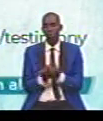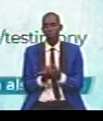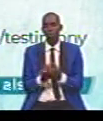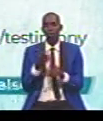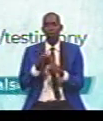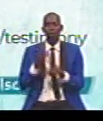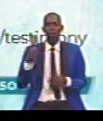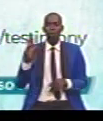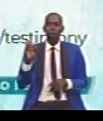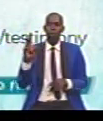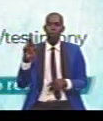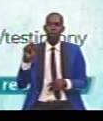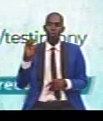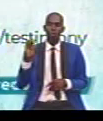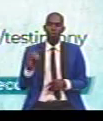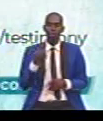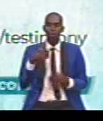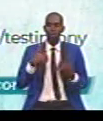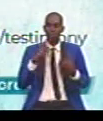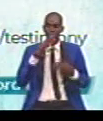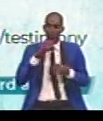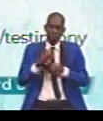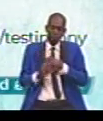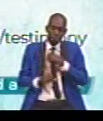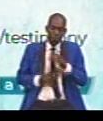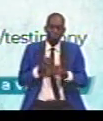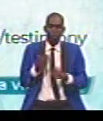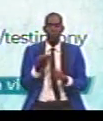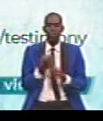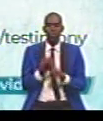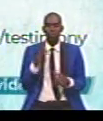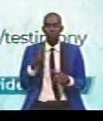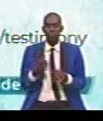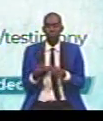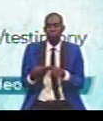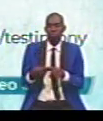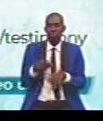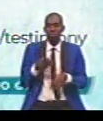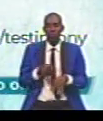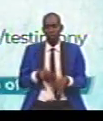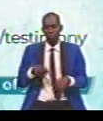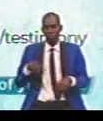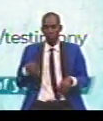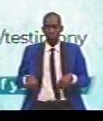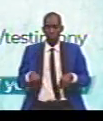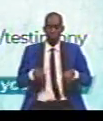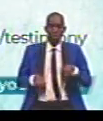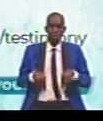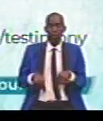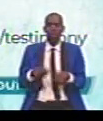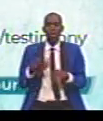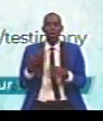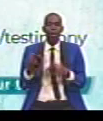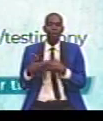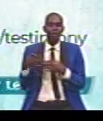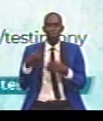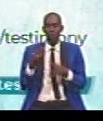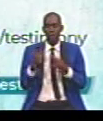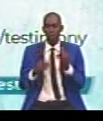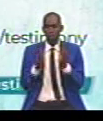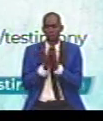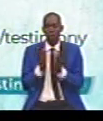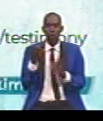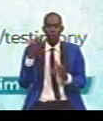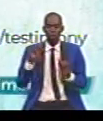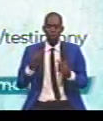Nigeria. I have been suffering from partial paralysis. After the last prayer, I was able to rise up